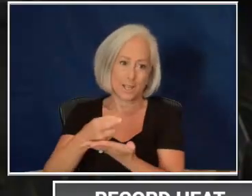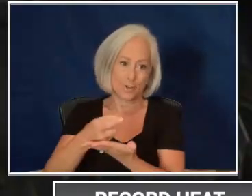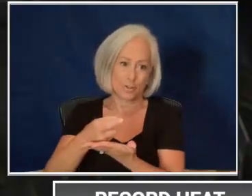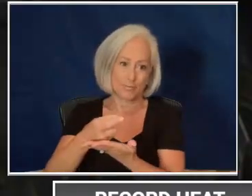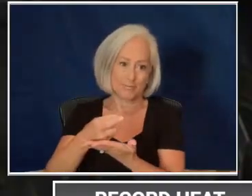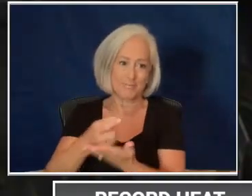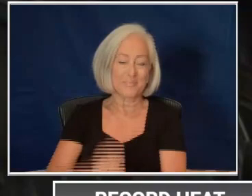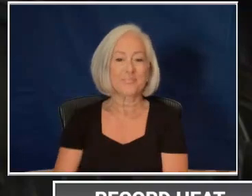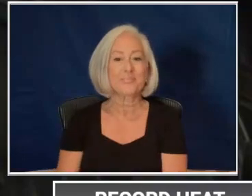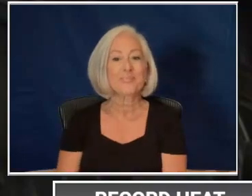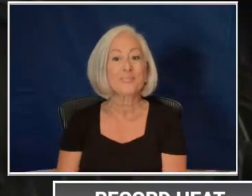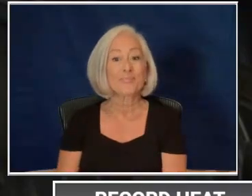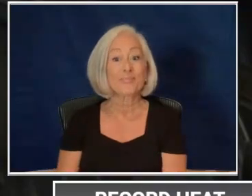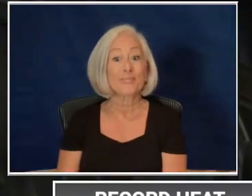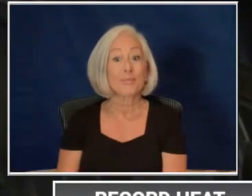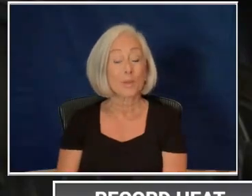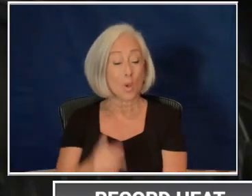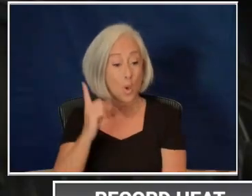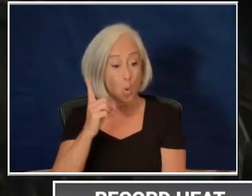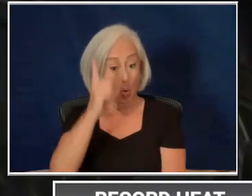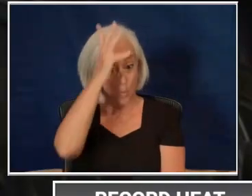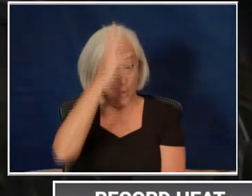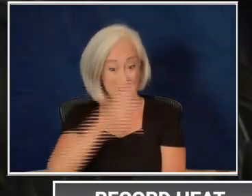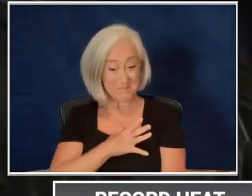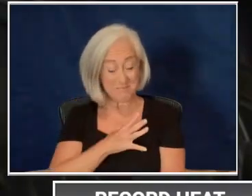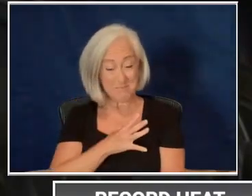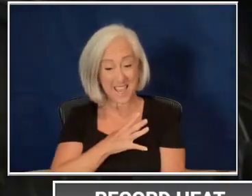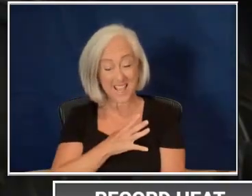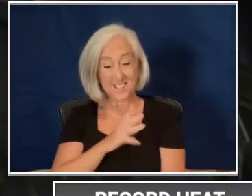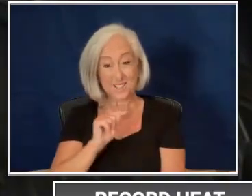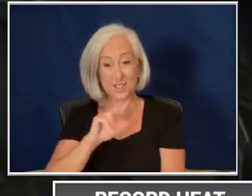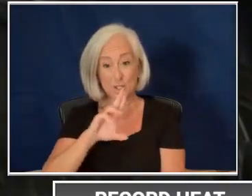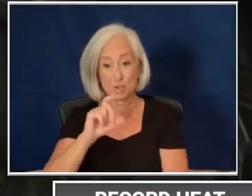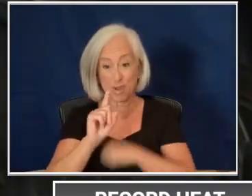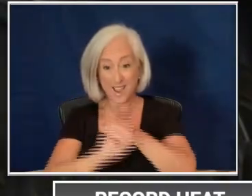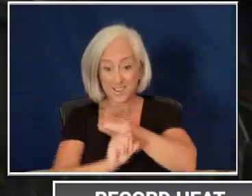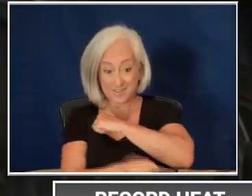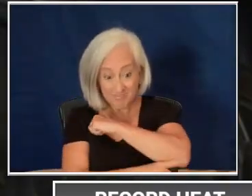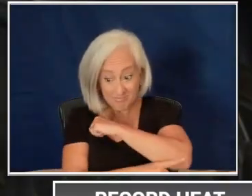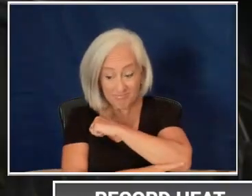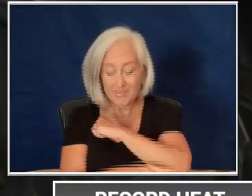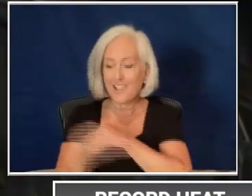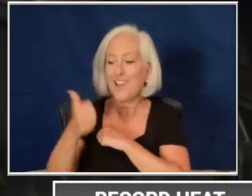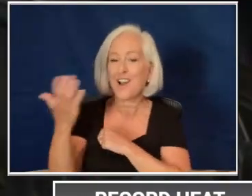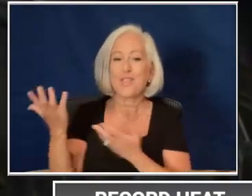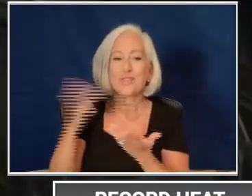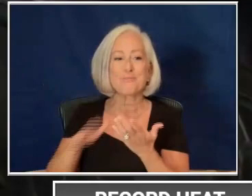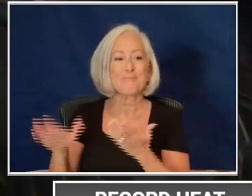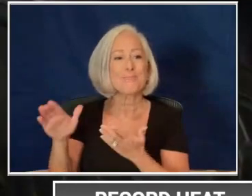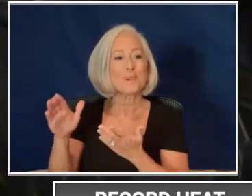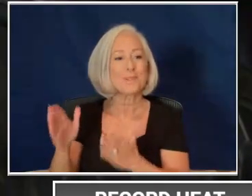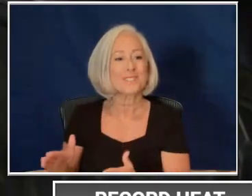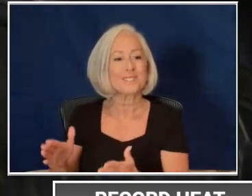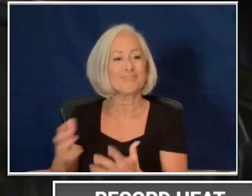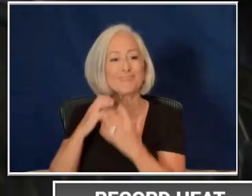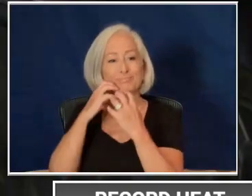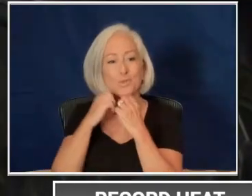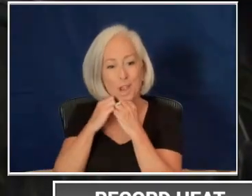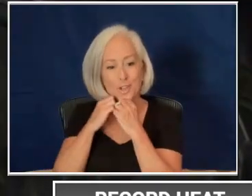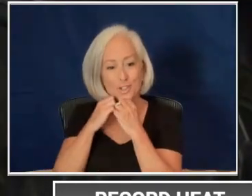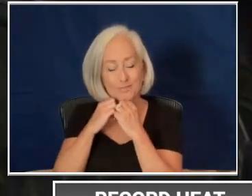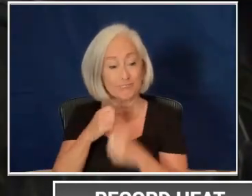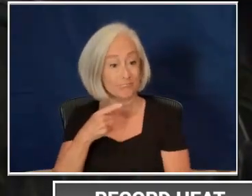They say one man's trash is another man's treasure. We're going to show you how, in this case, this car is an incredible gift